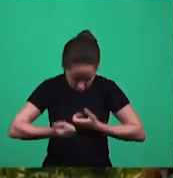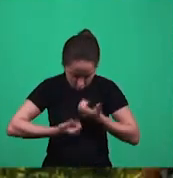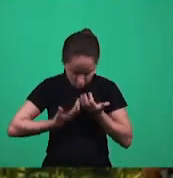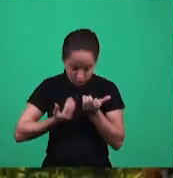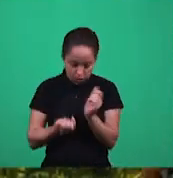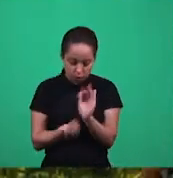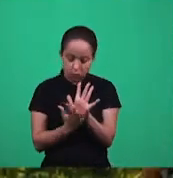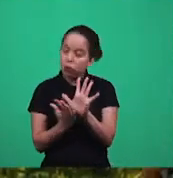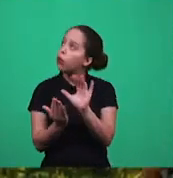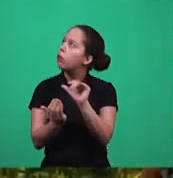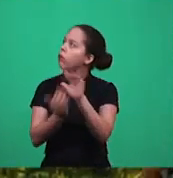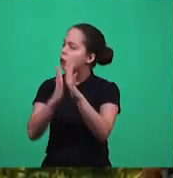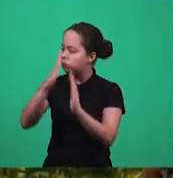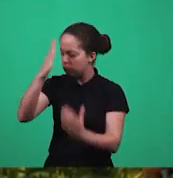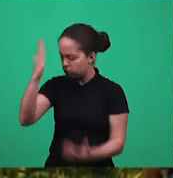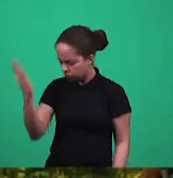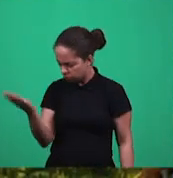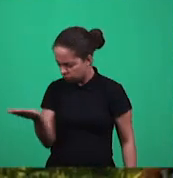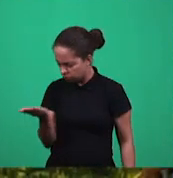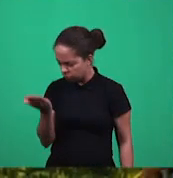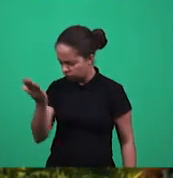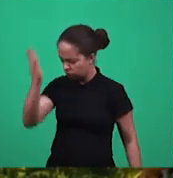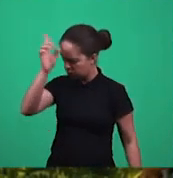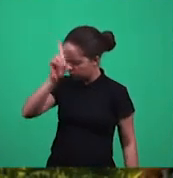Your praise.